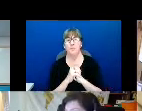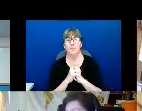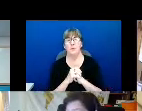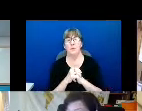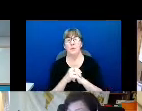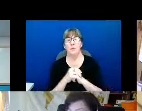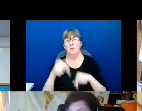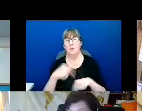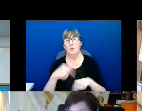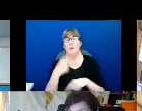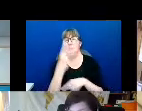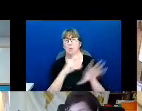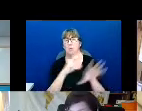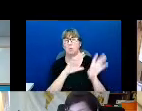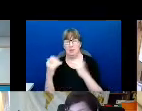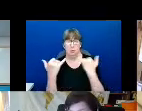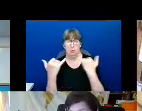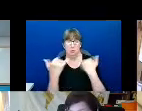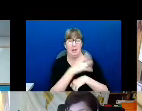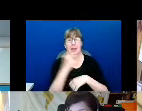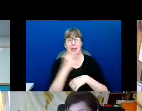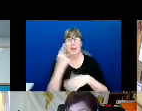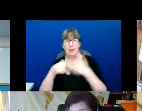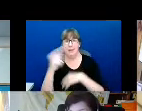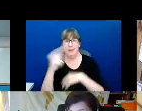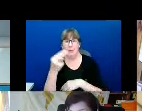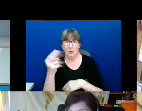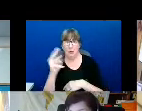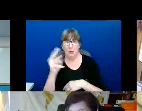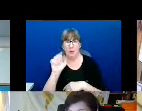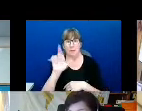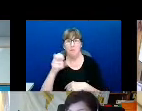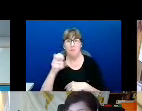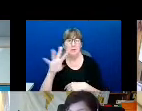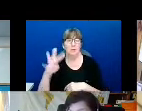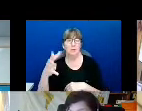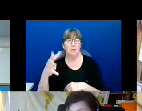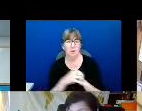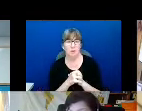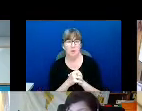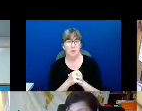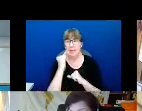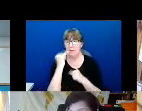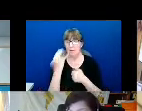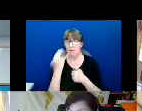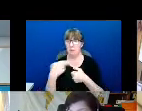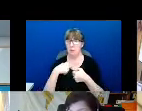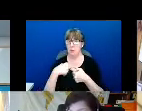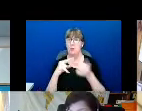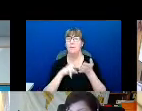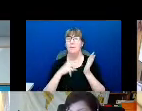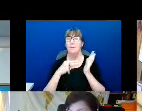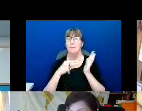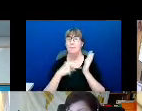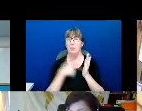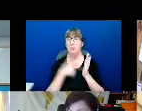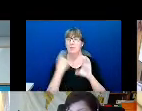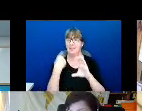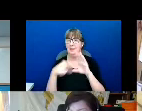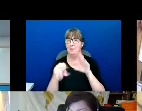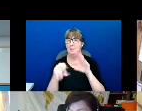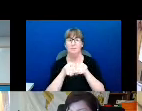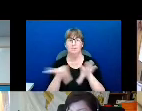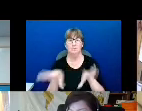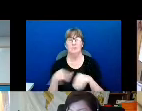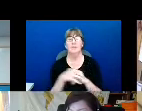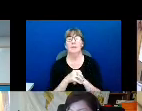of day. If you're attending the webinar today, you would have received an email from Eventbrite that included details on how to locate materials from